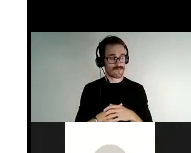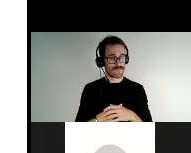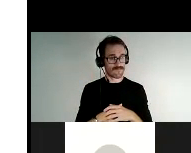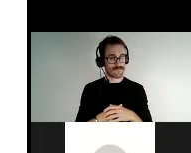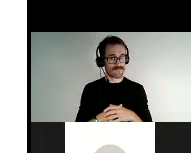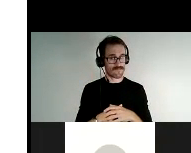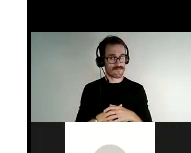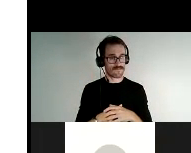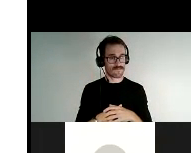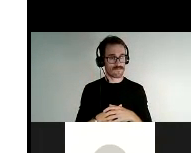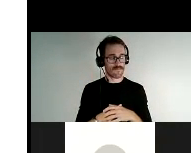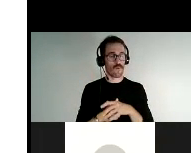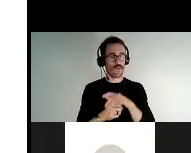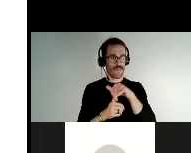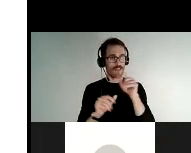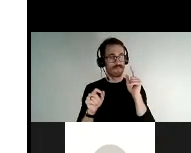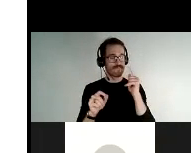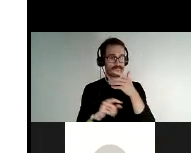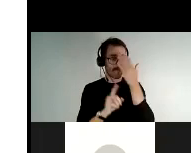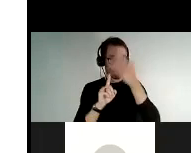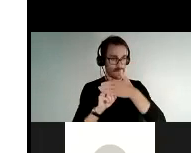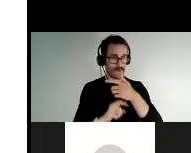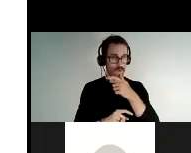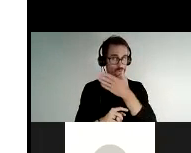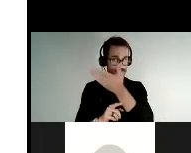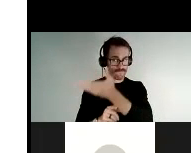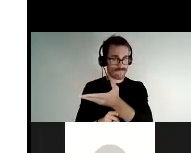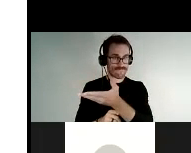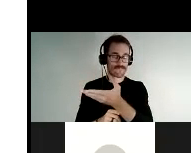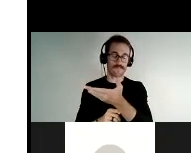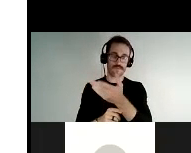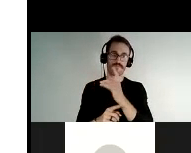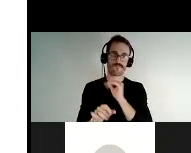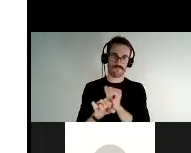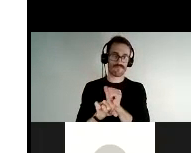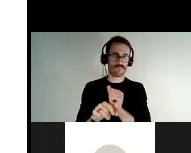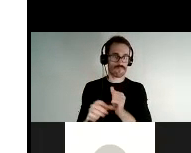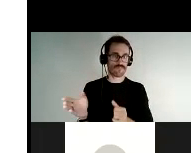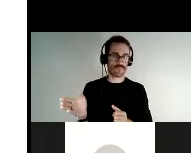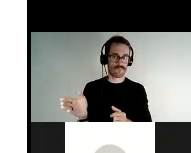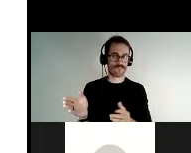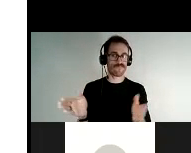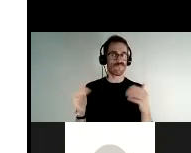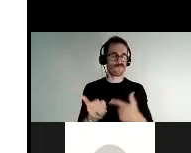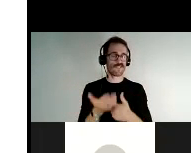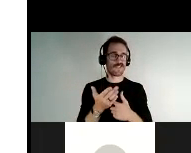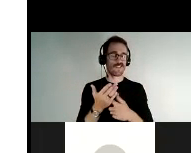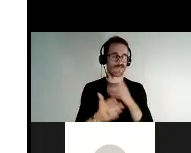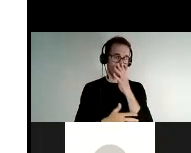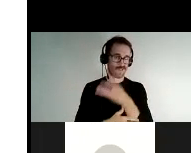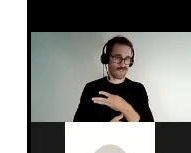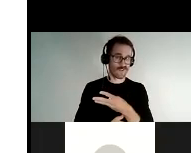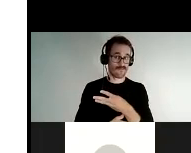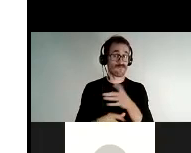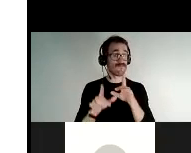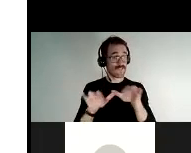those issues of profound invisibility are very real. We talked about neglect already, but there's also discrimination